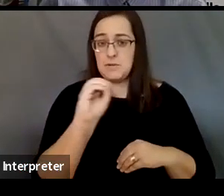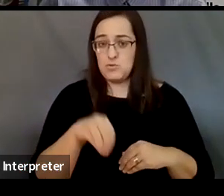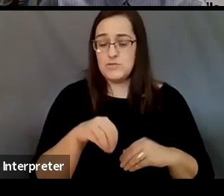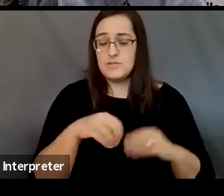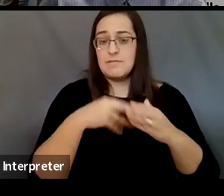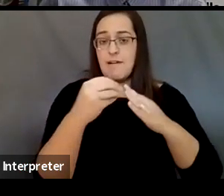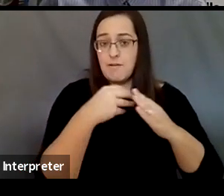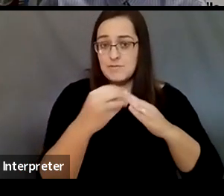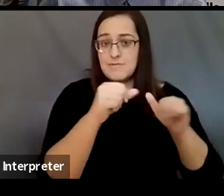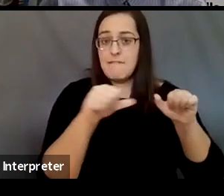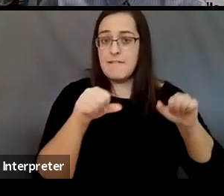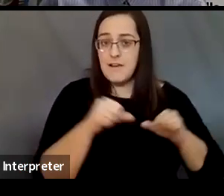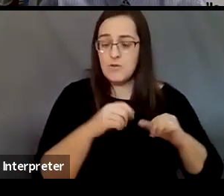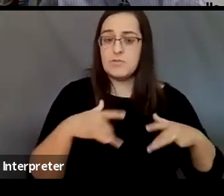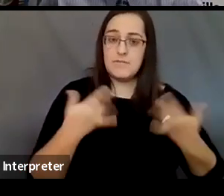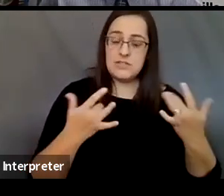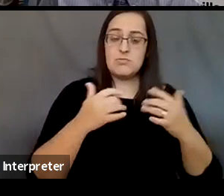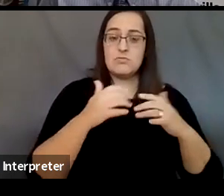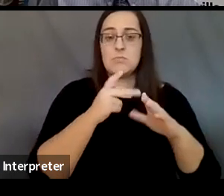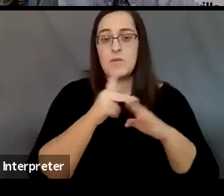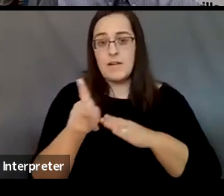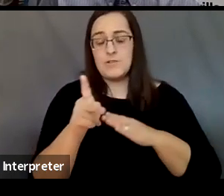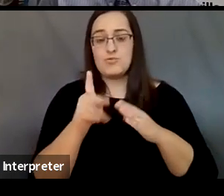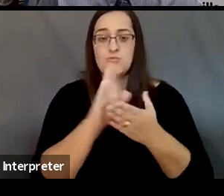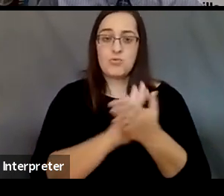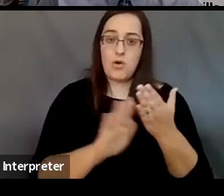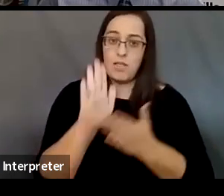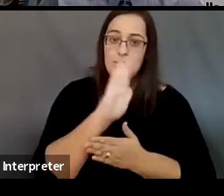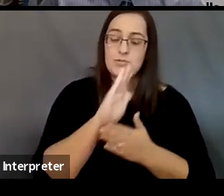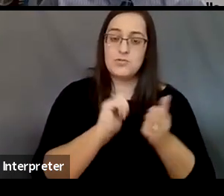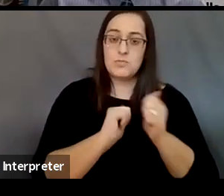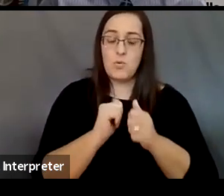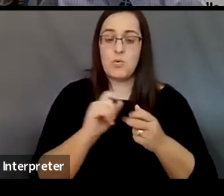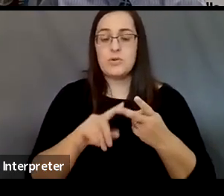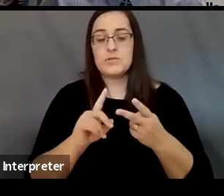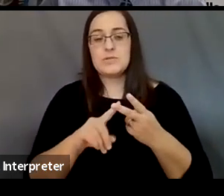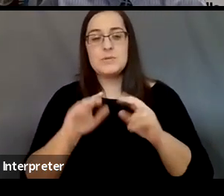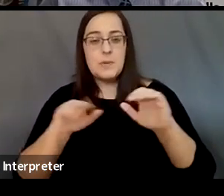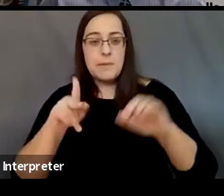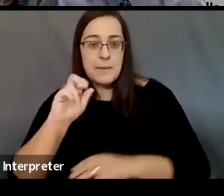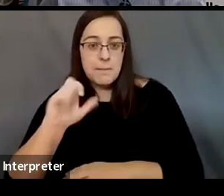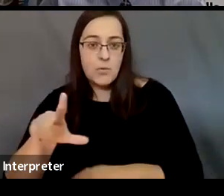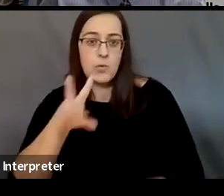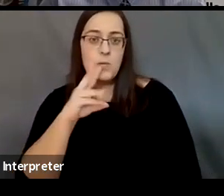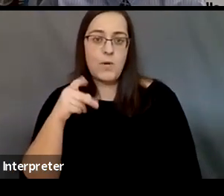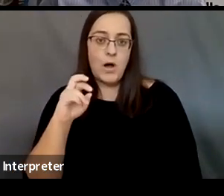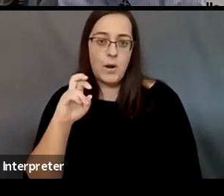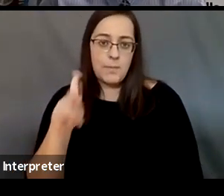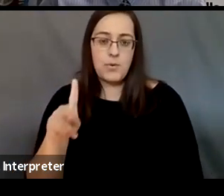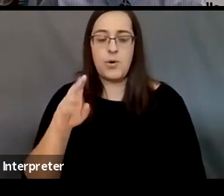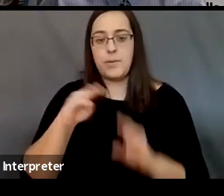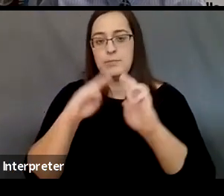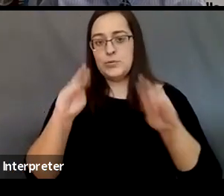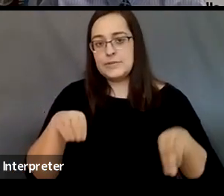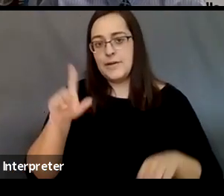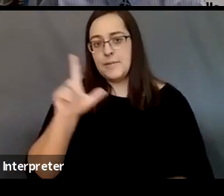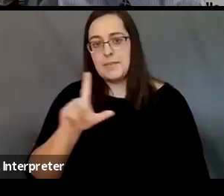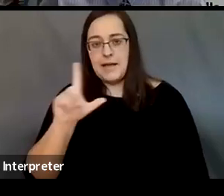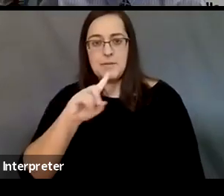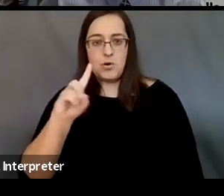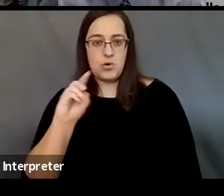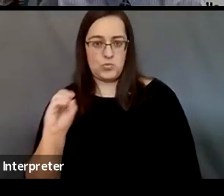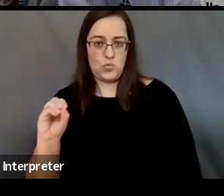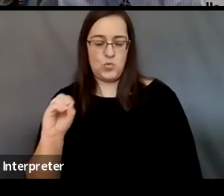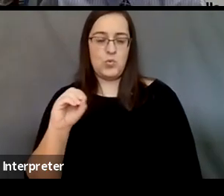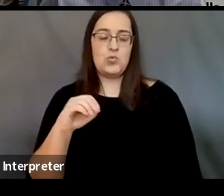or establishments for professional, collegiate, or similar sporting events, amusement parks, swimming pools, water parks, museums, libraries, zoos, and